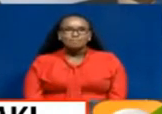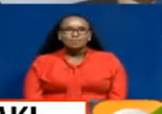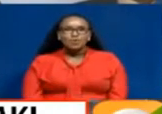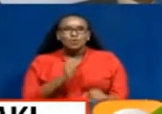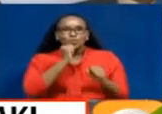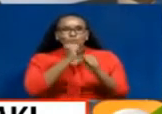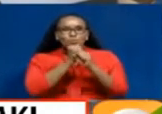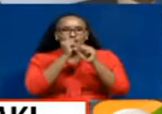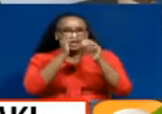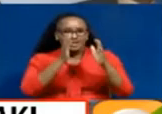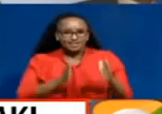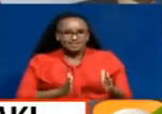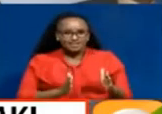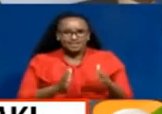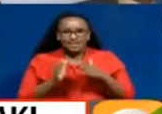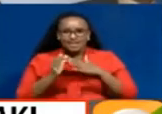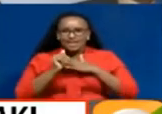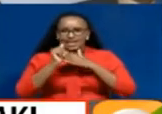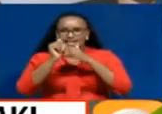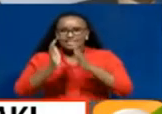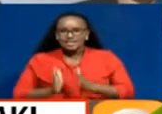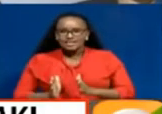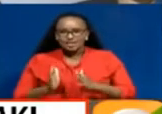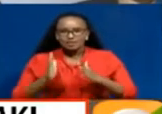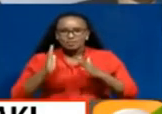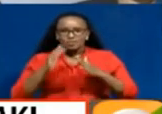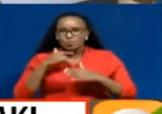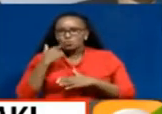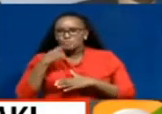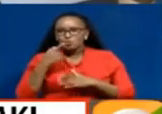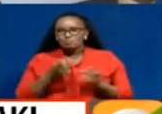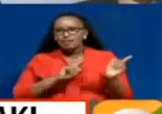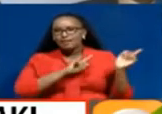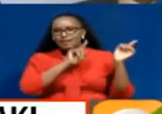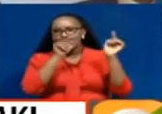colleagues, leaders present here,